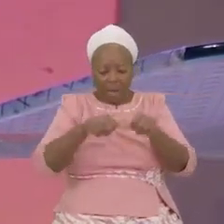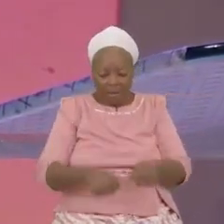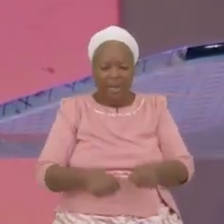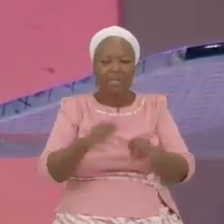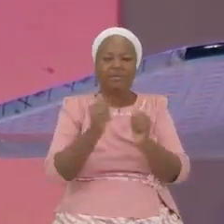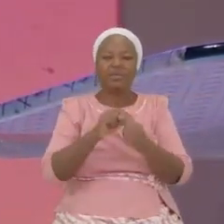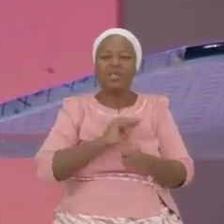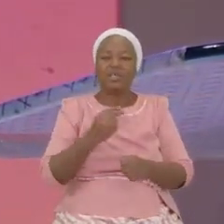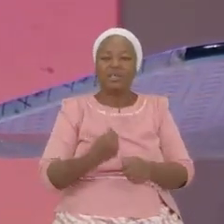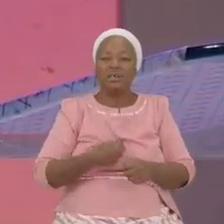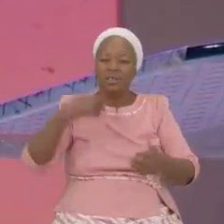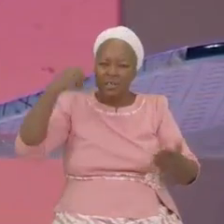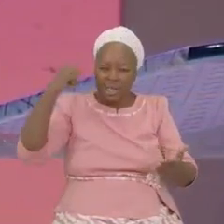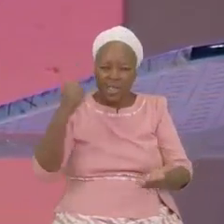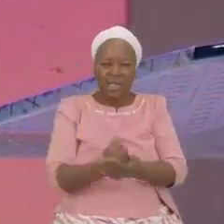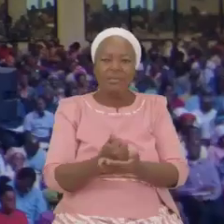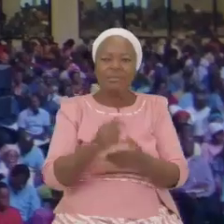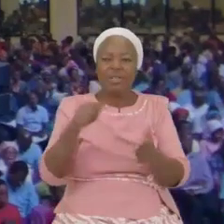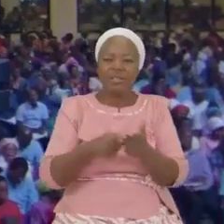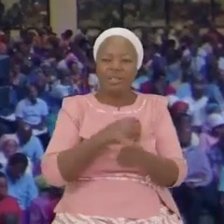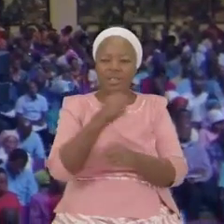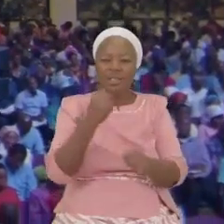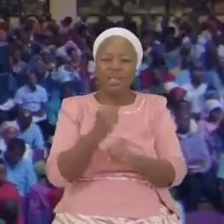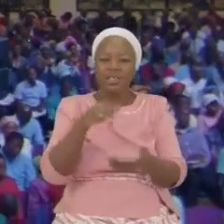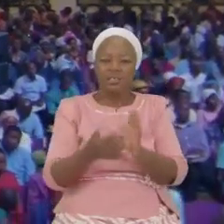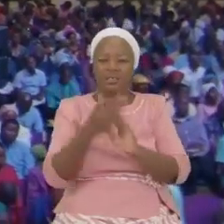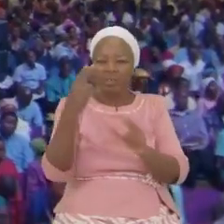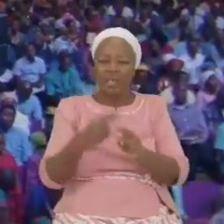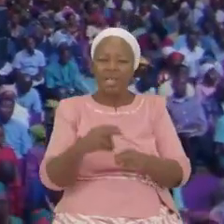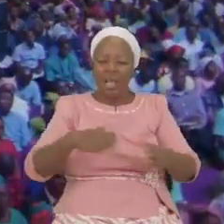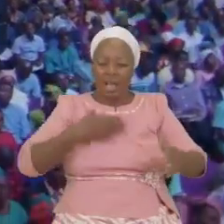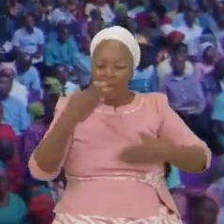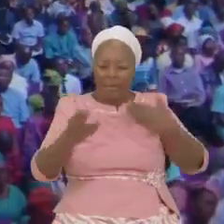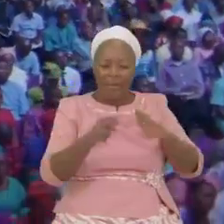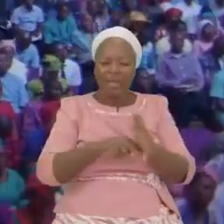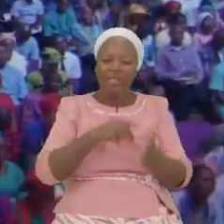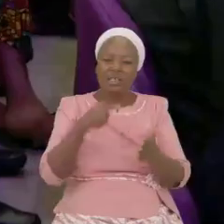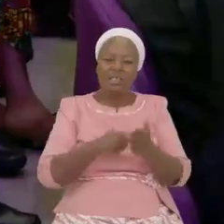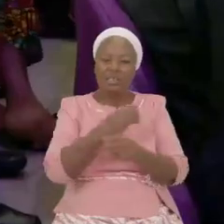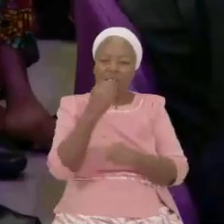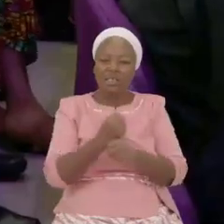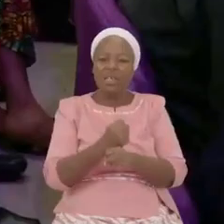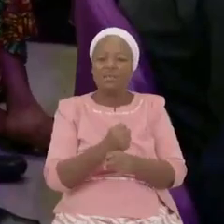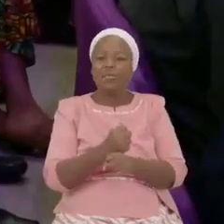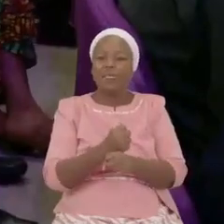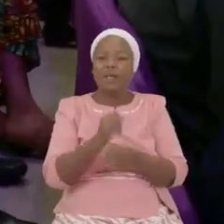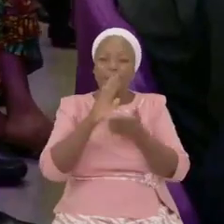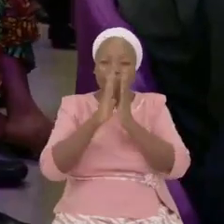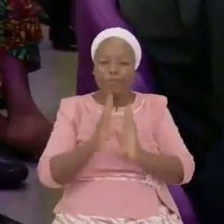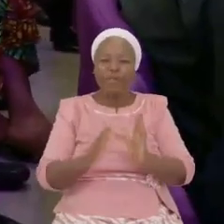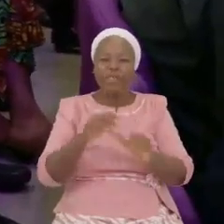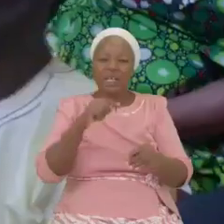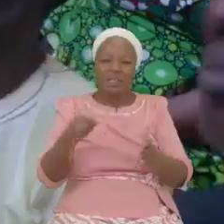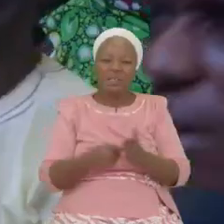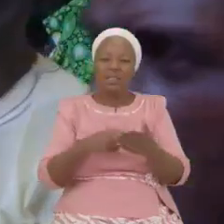us. Amen this year. Amen. Happiness this year. Peace this